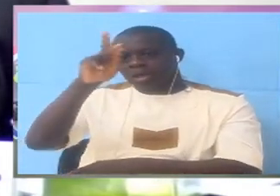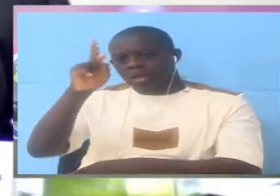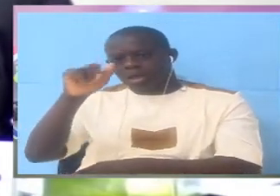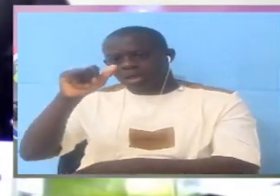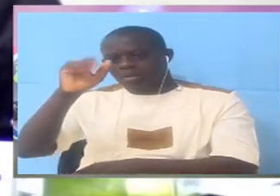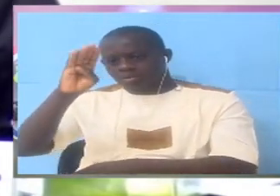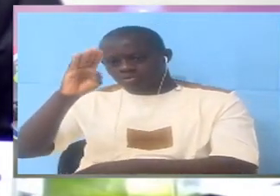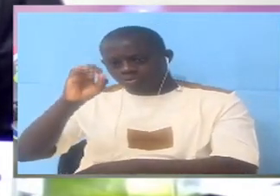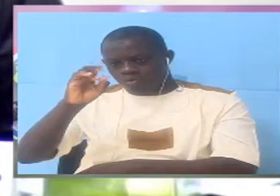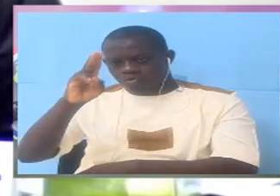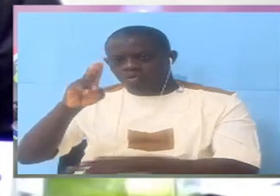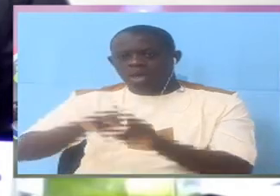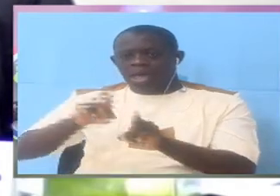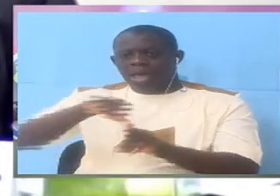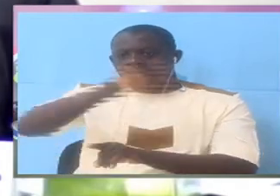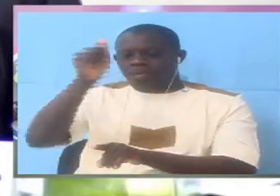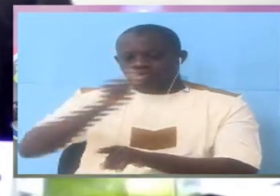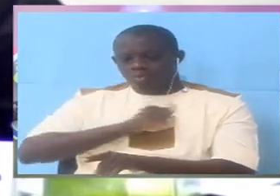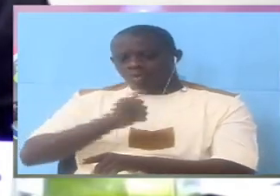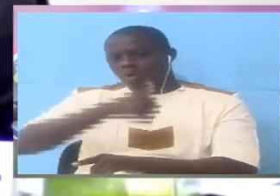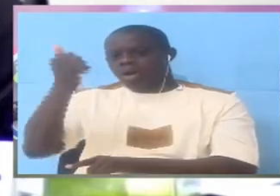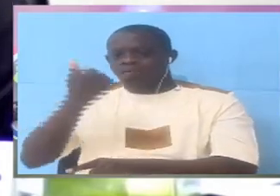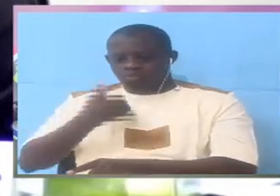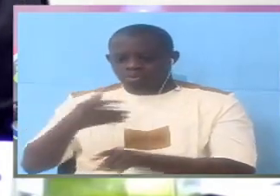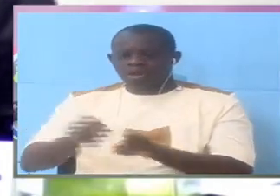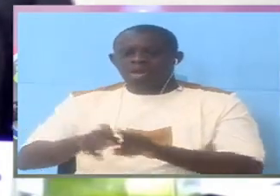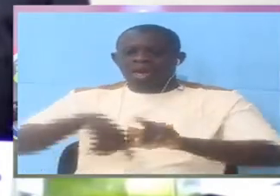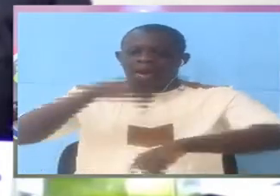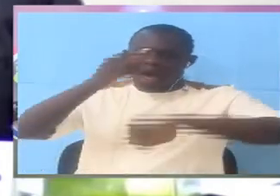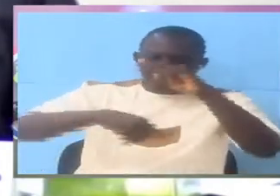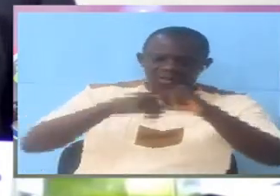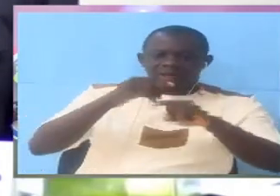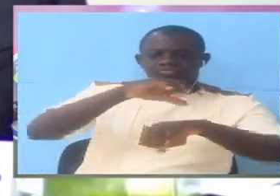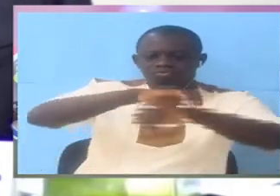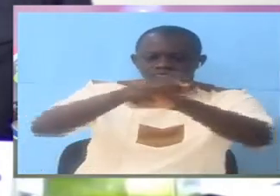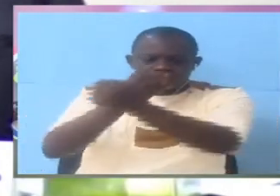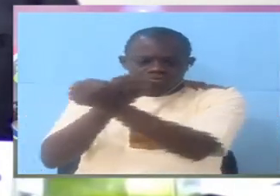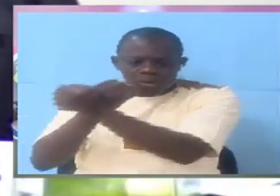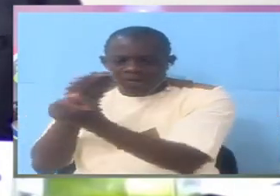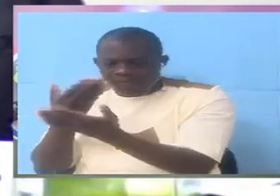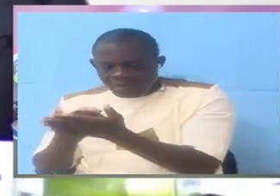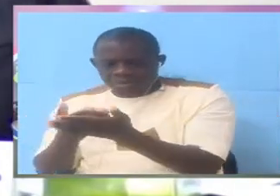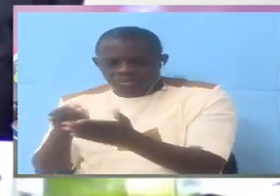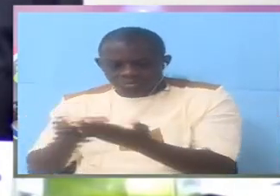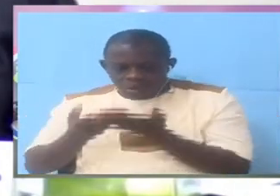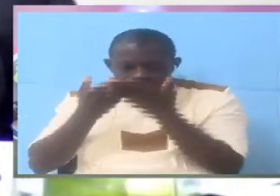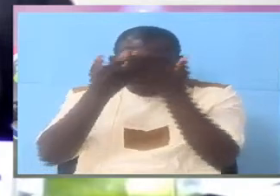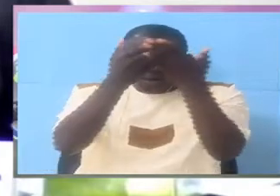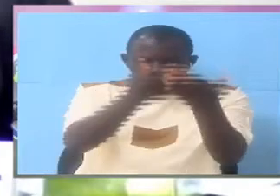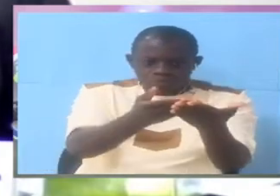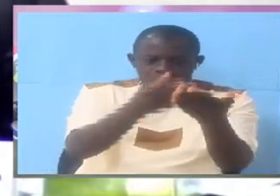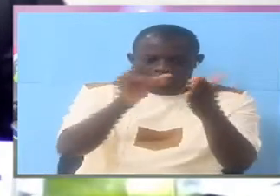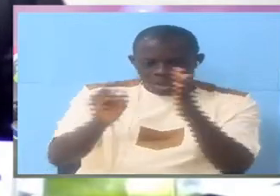after the operation, they handed the matter over to investigation because